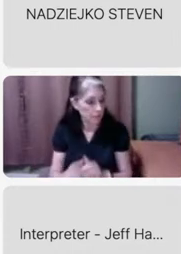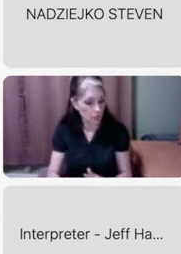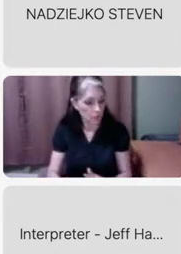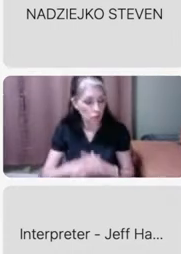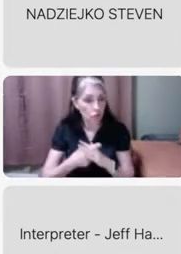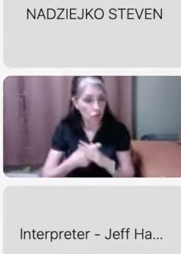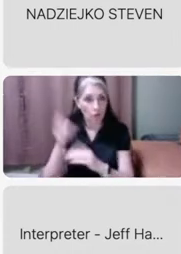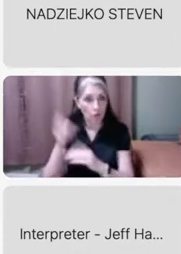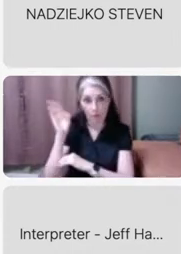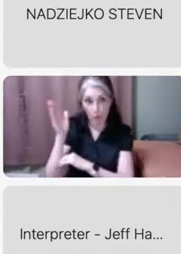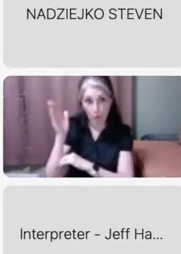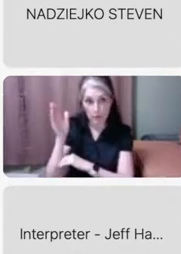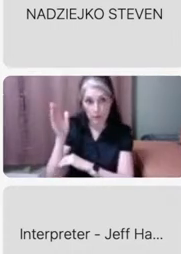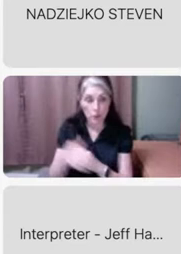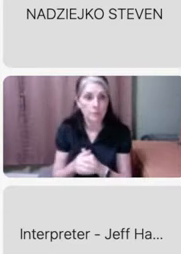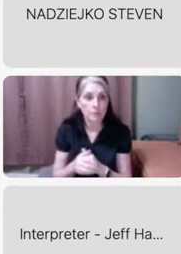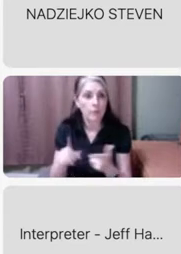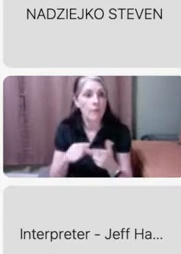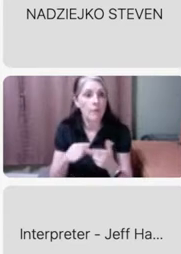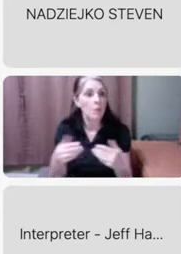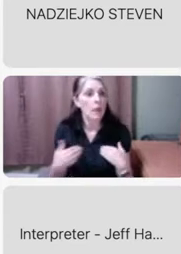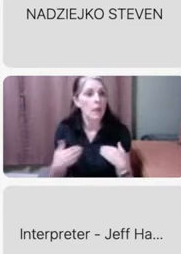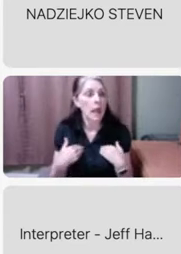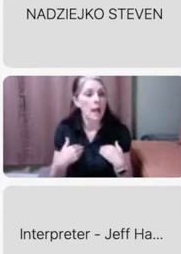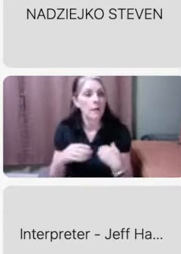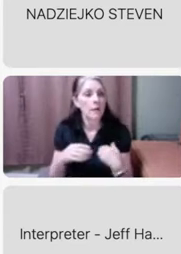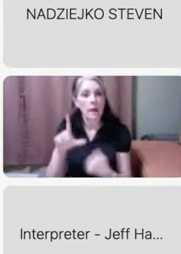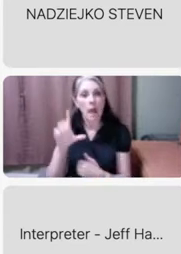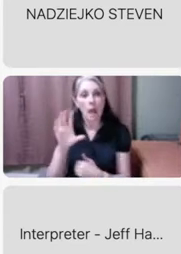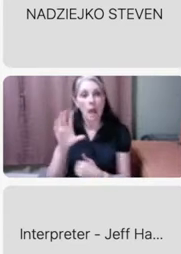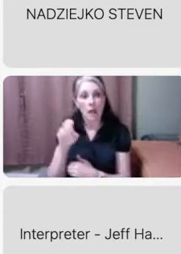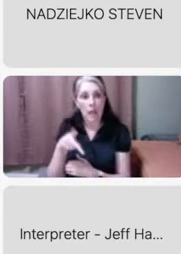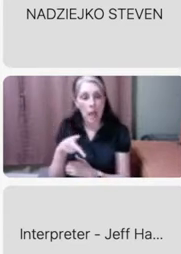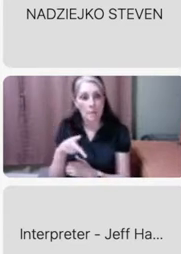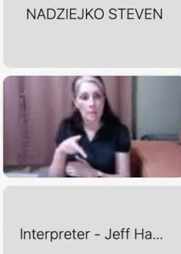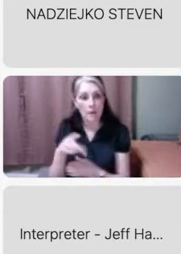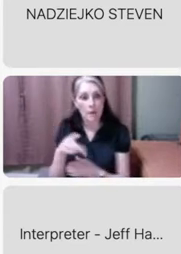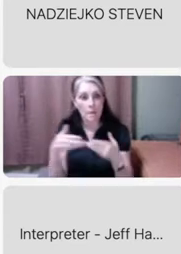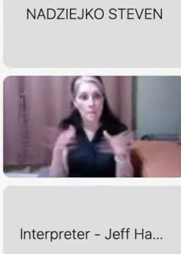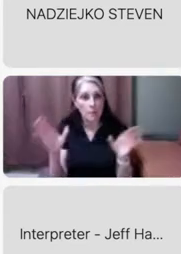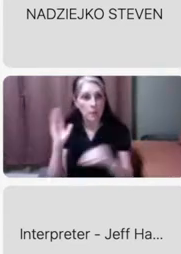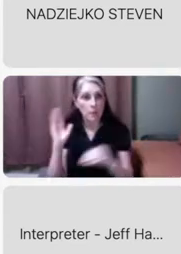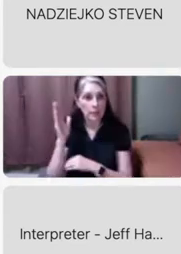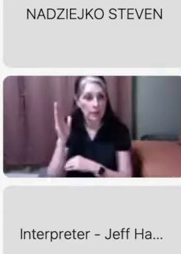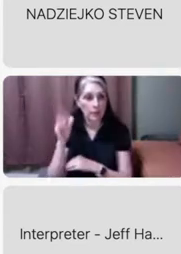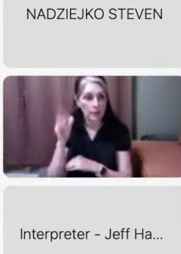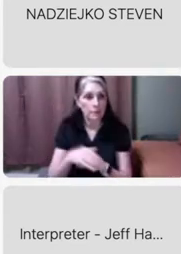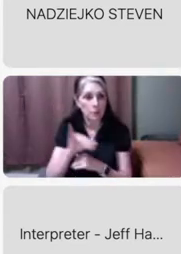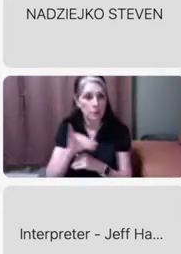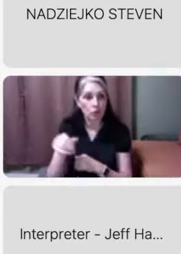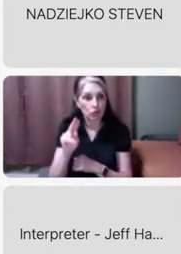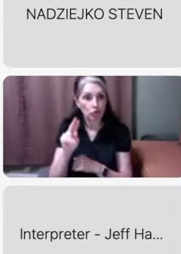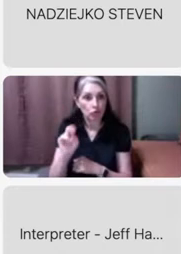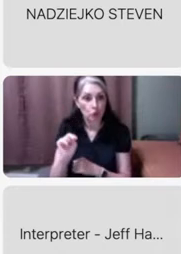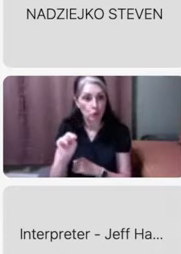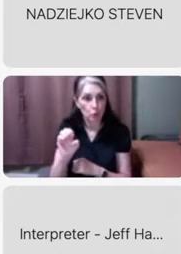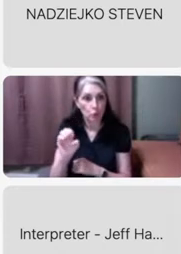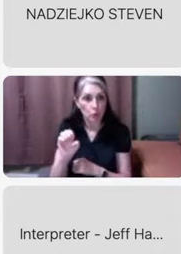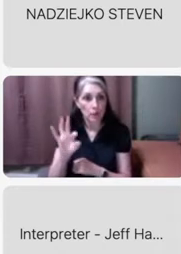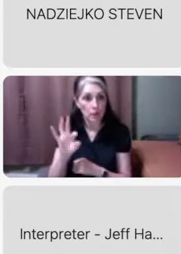then we have our lcap a public hearing and presentation june 9th in the adoption of the lcap on june